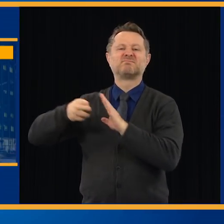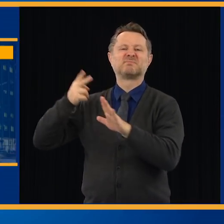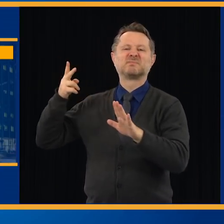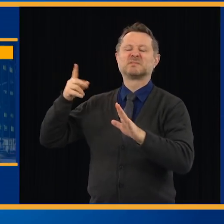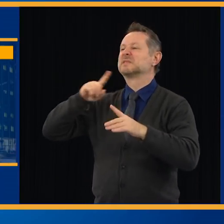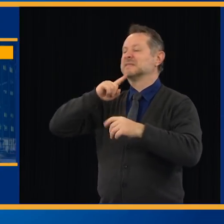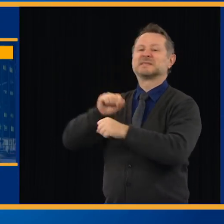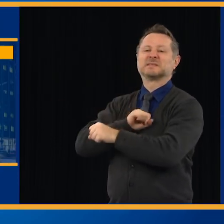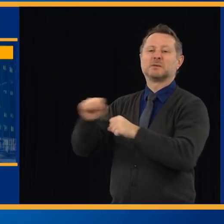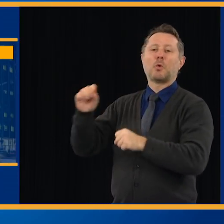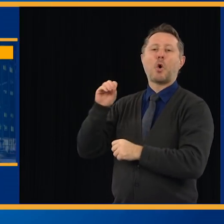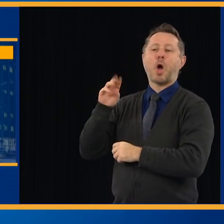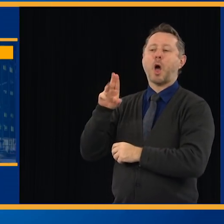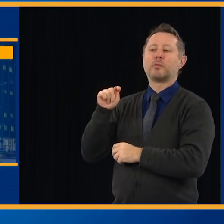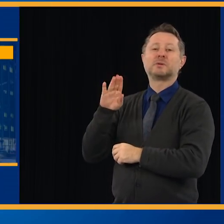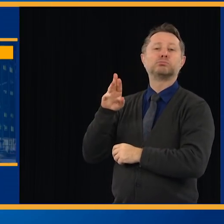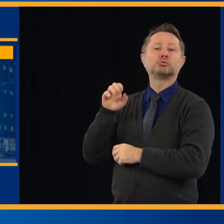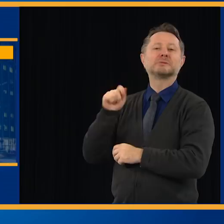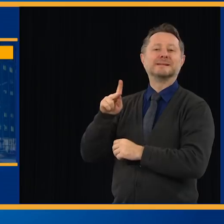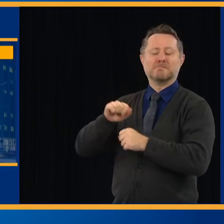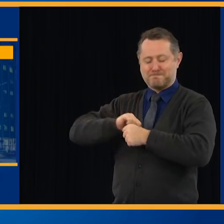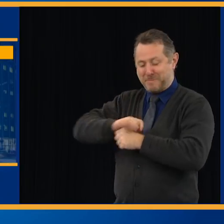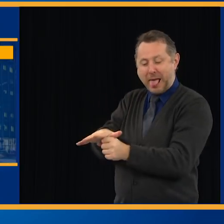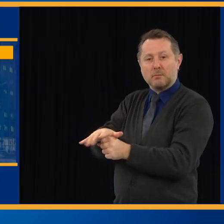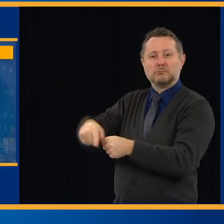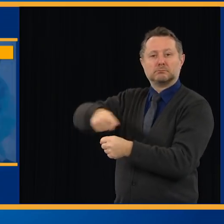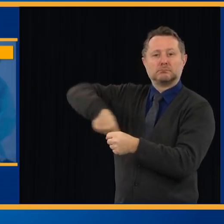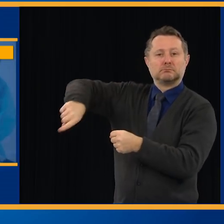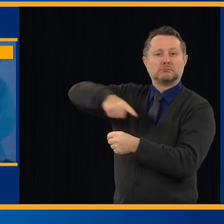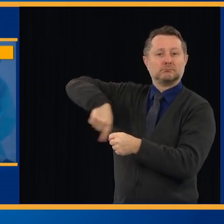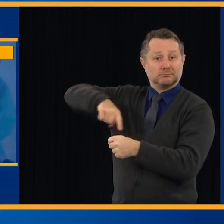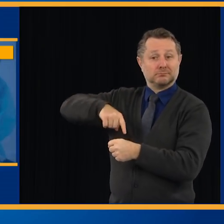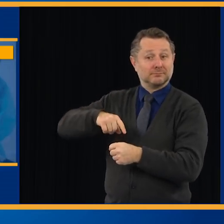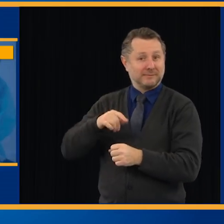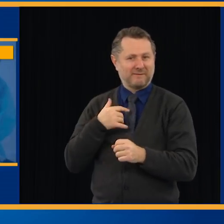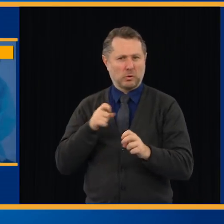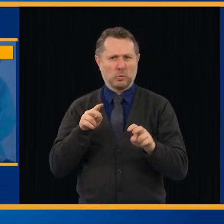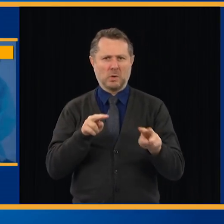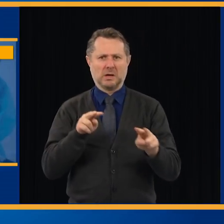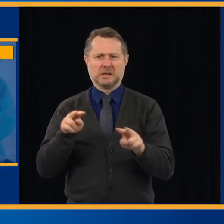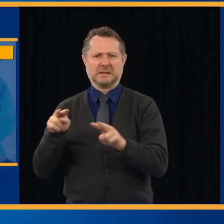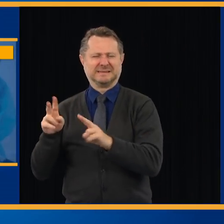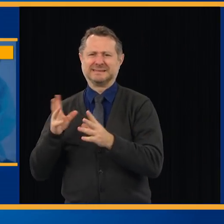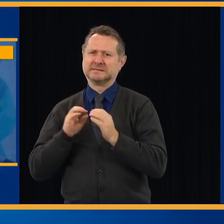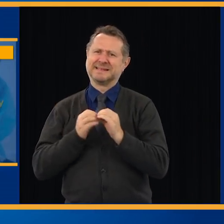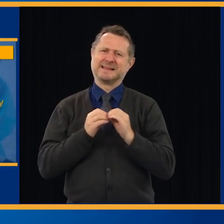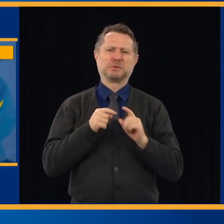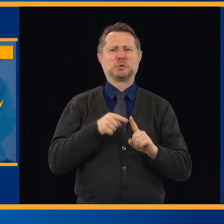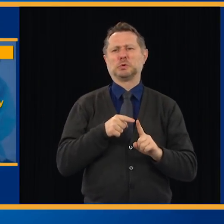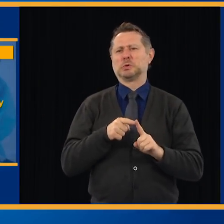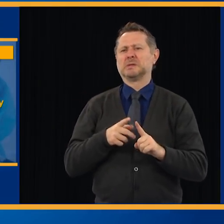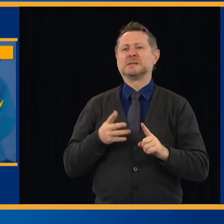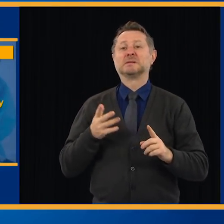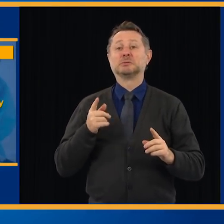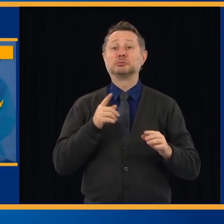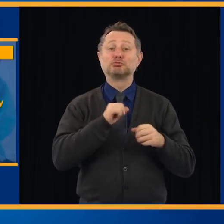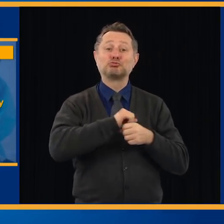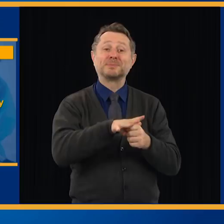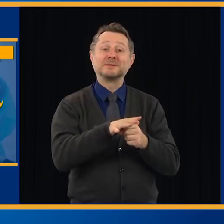So watch the numbers and watch the transmission rate. And how do you do that? You do that with testing,